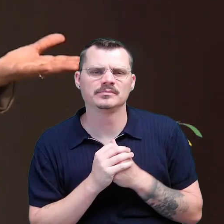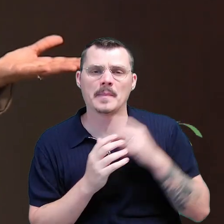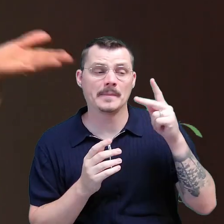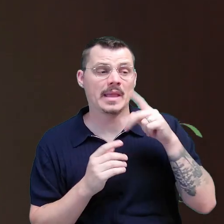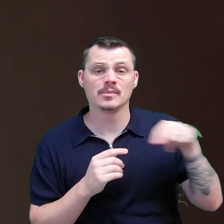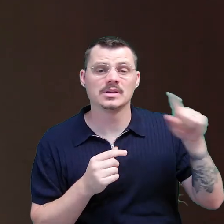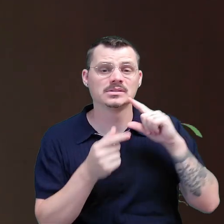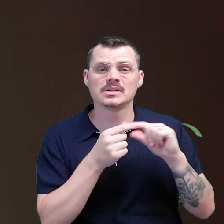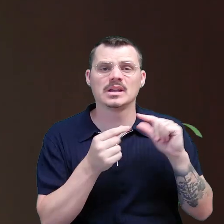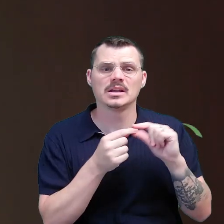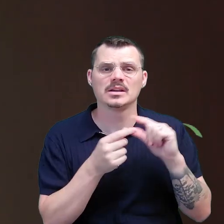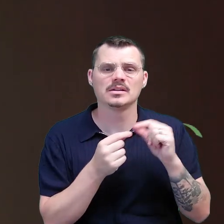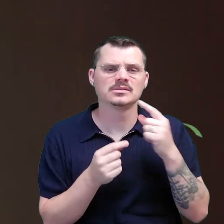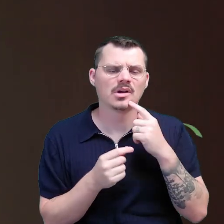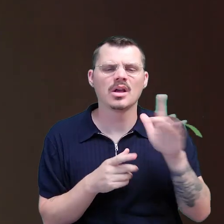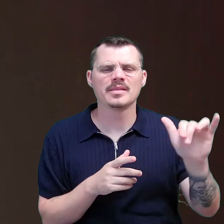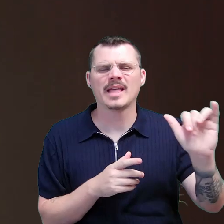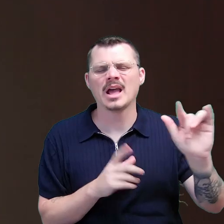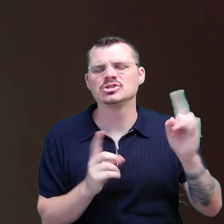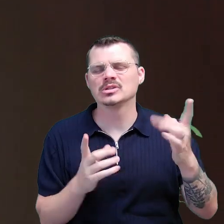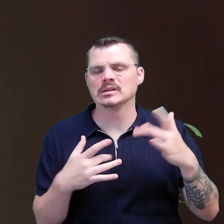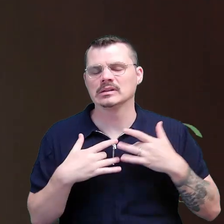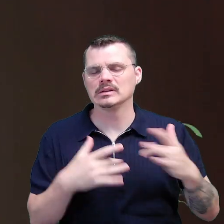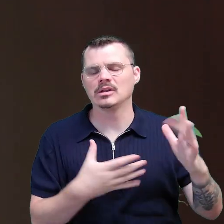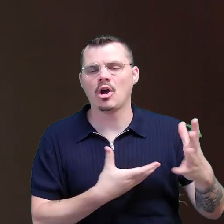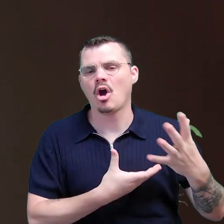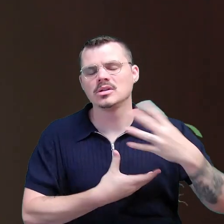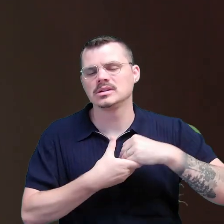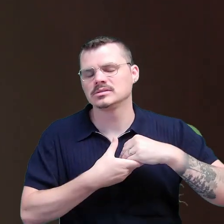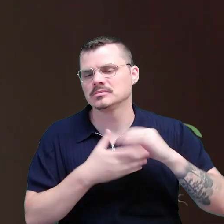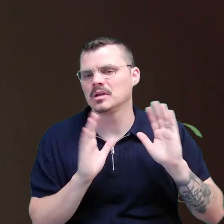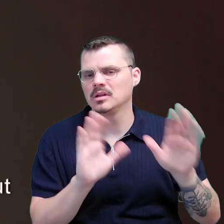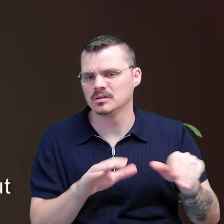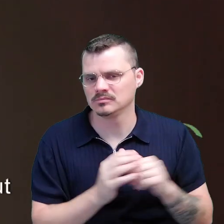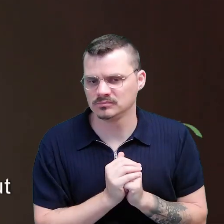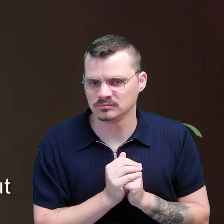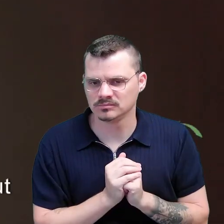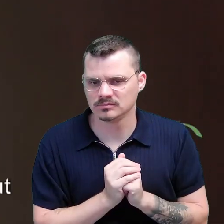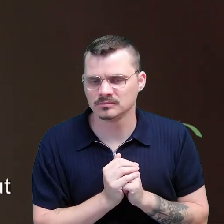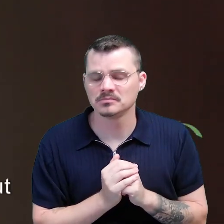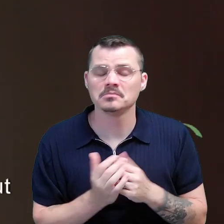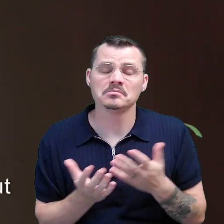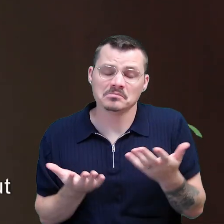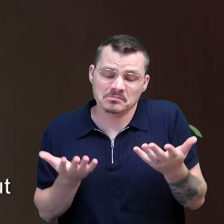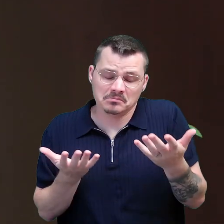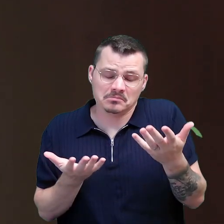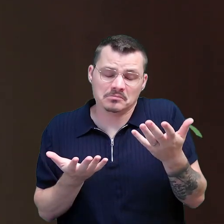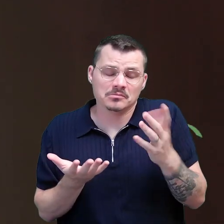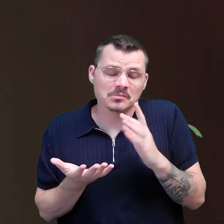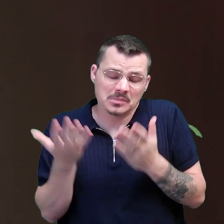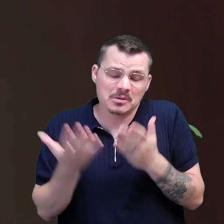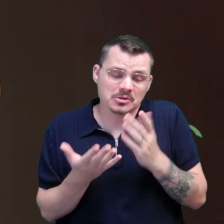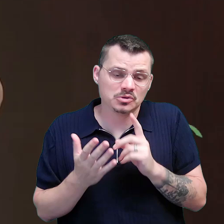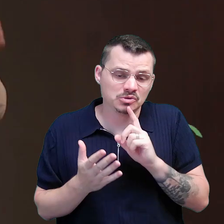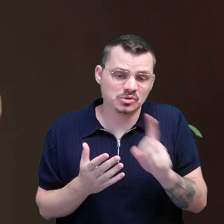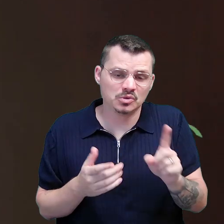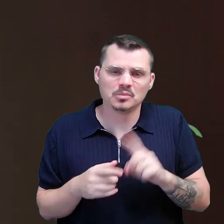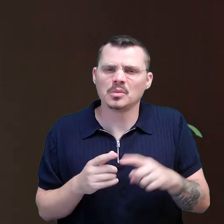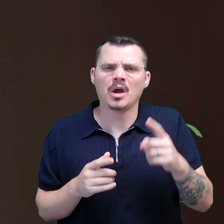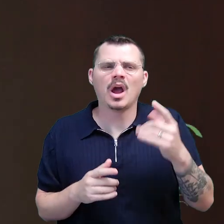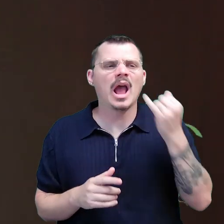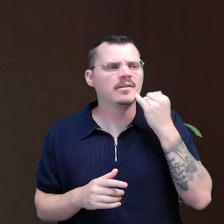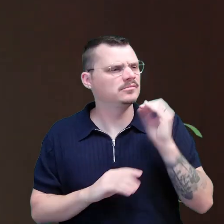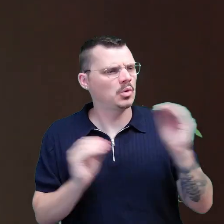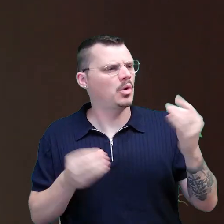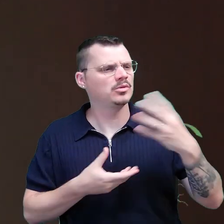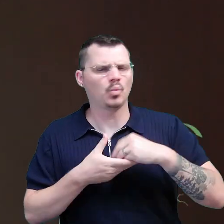people were saying that's just an autistic-like mannerism. And we said, well, that might be true, but why would anybody else